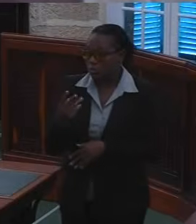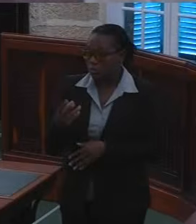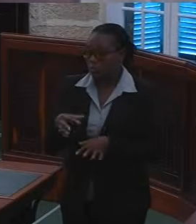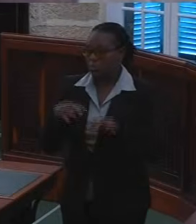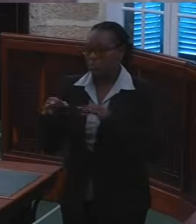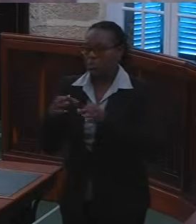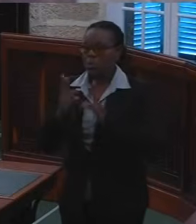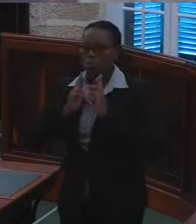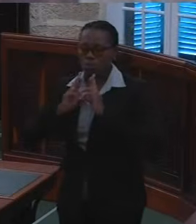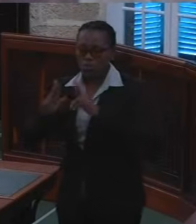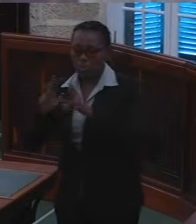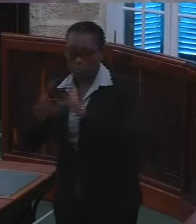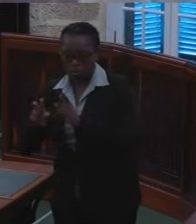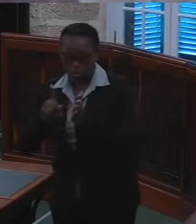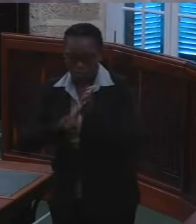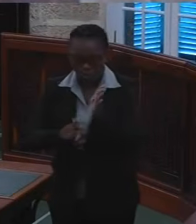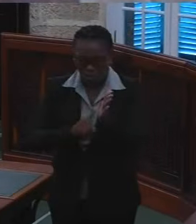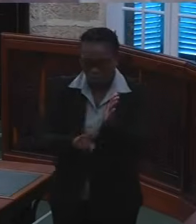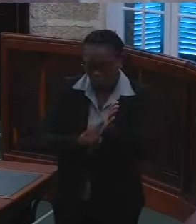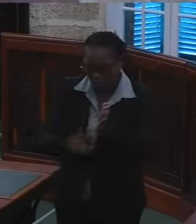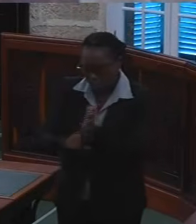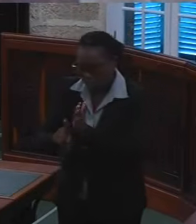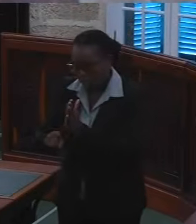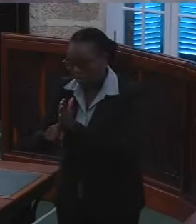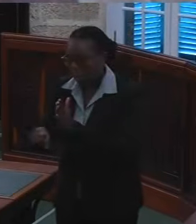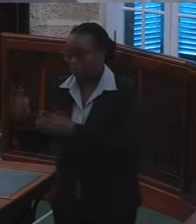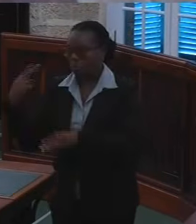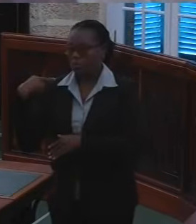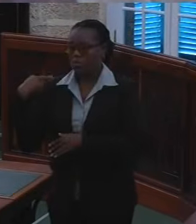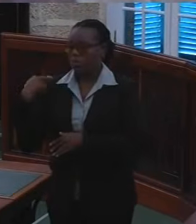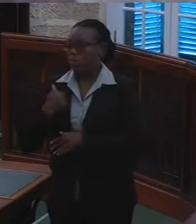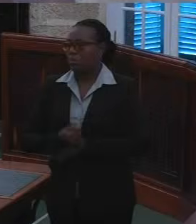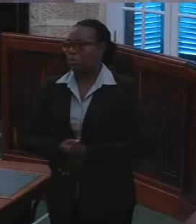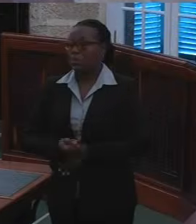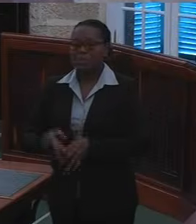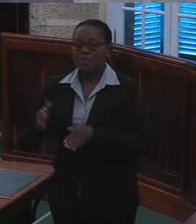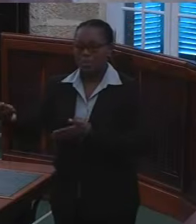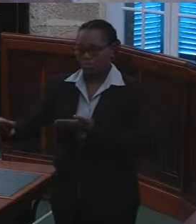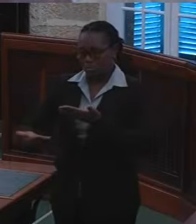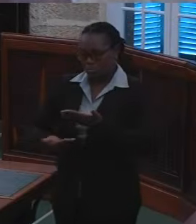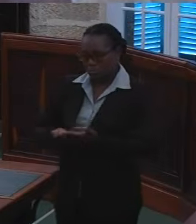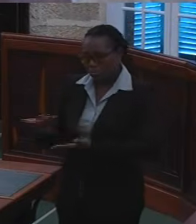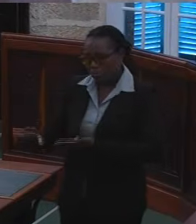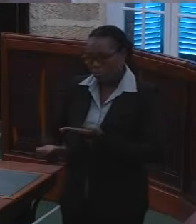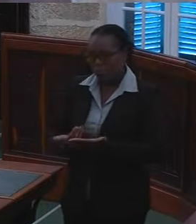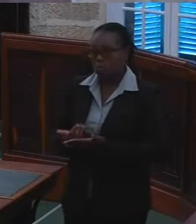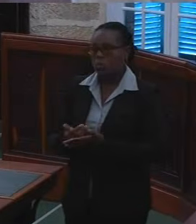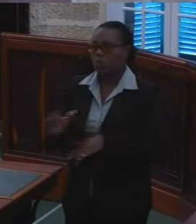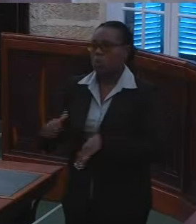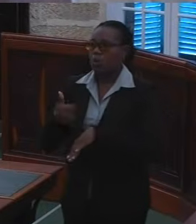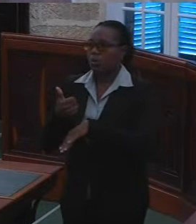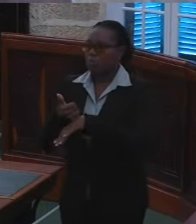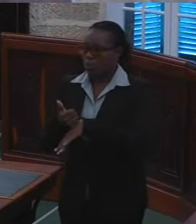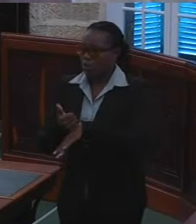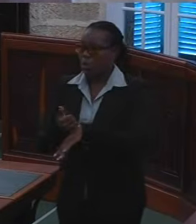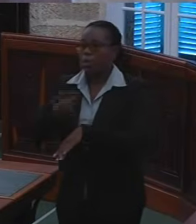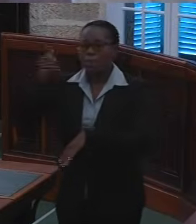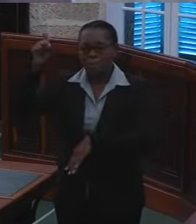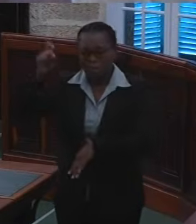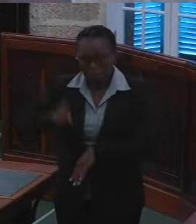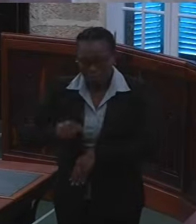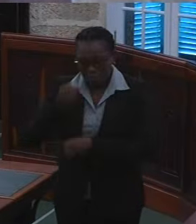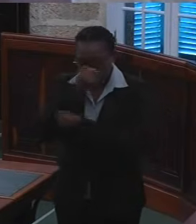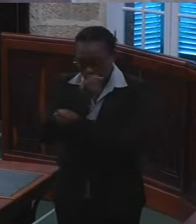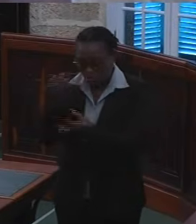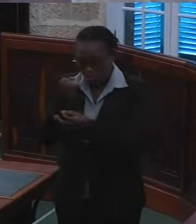and investigation obligations, while introducing mandatory reporting